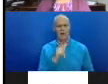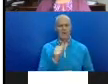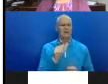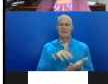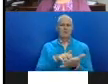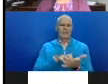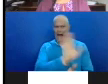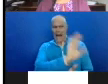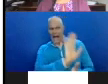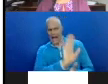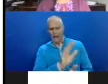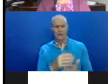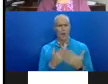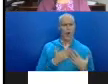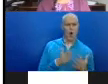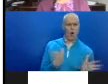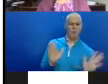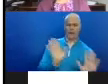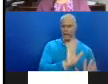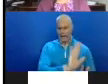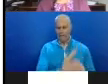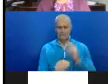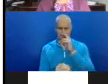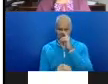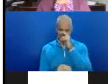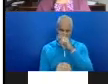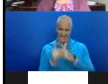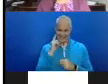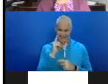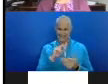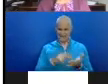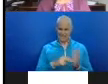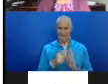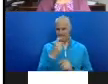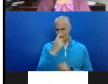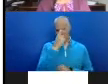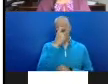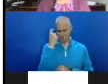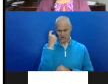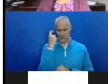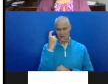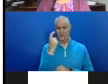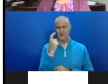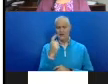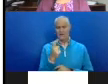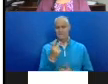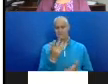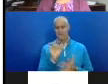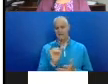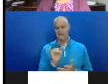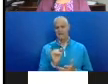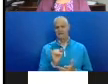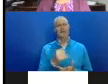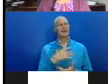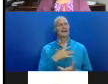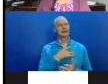vulnerability. Well, I just think about that in relation to the effects of trauma and how that might actually lead to guys thinking about